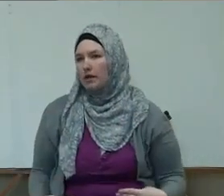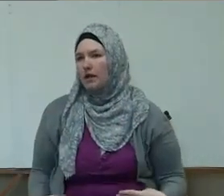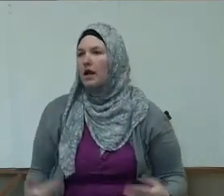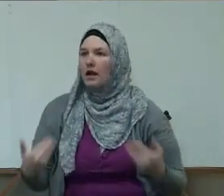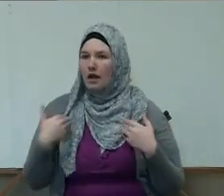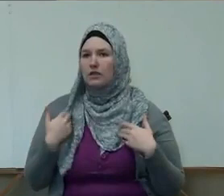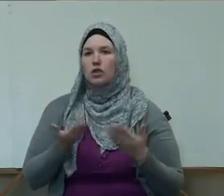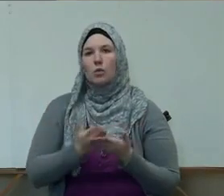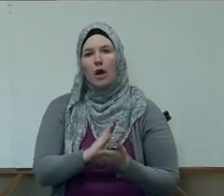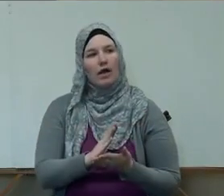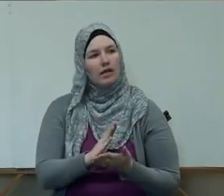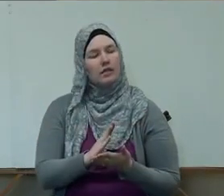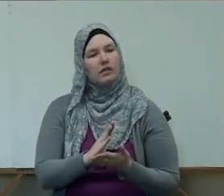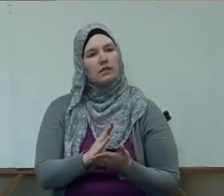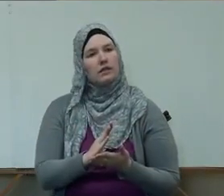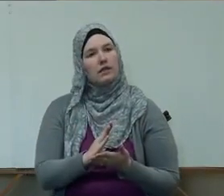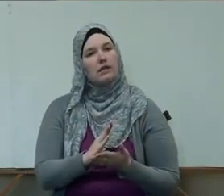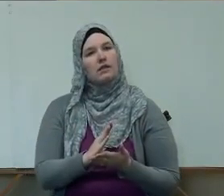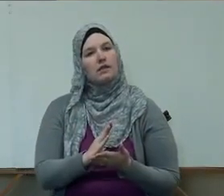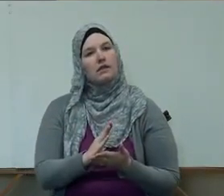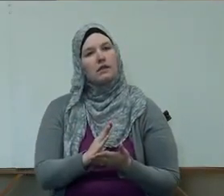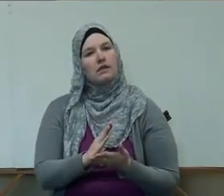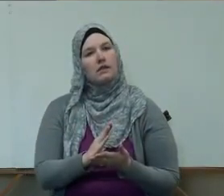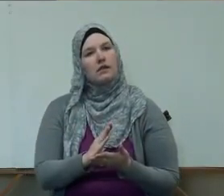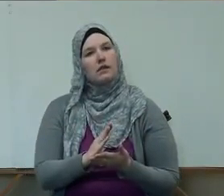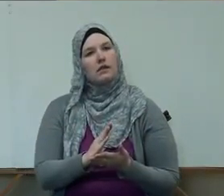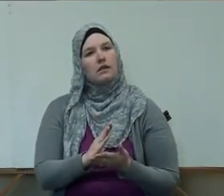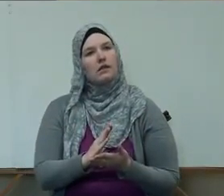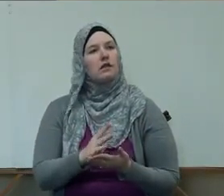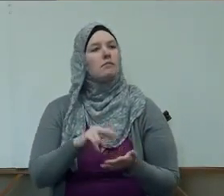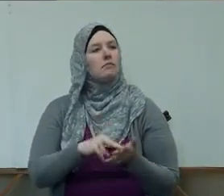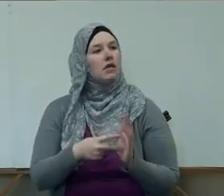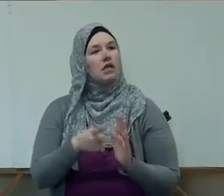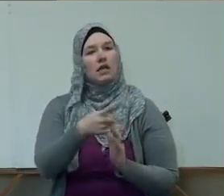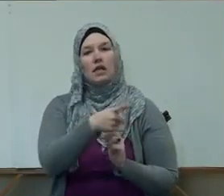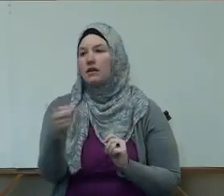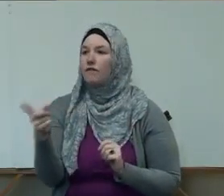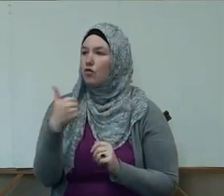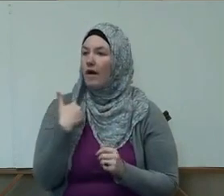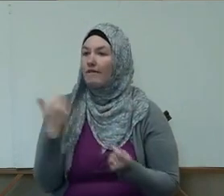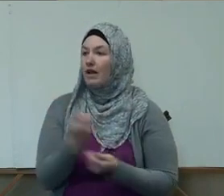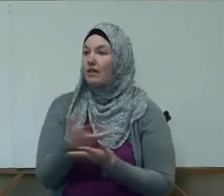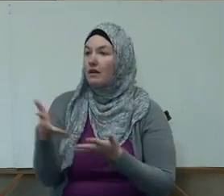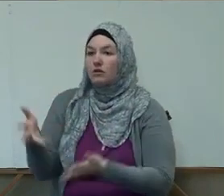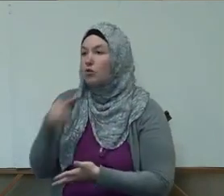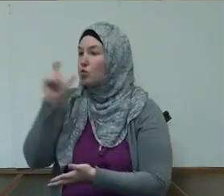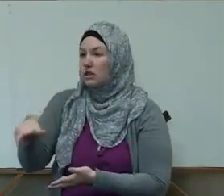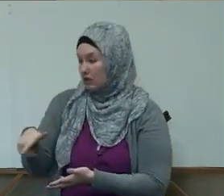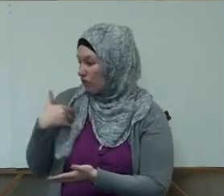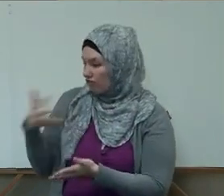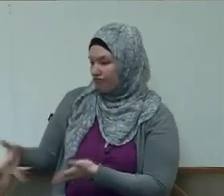the right to anything that he doesn't need immediately. If you have anything that you do not